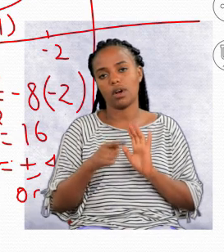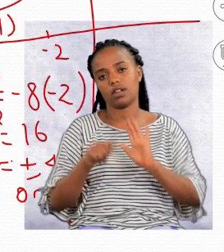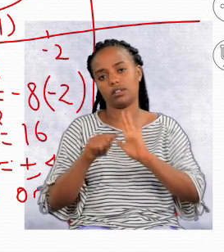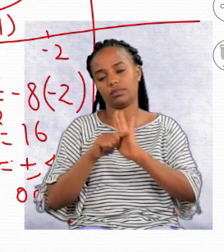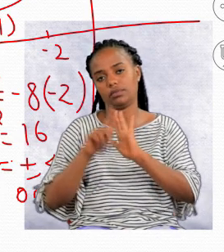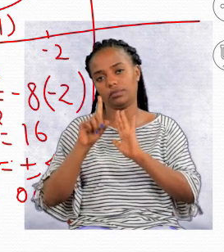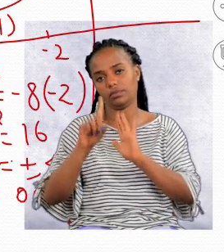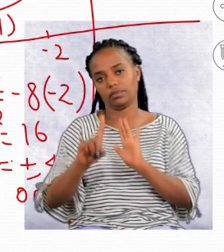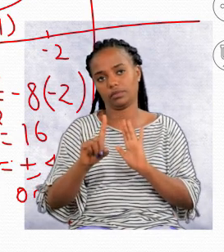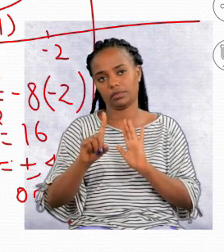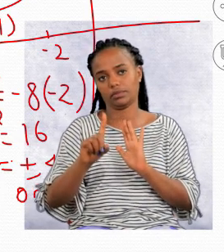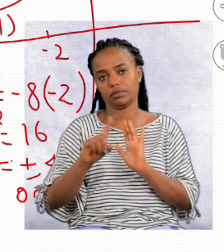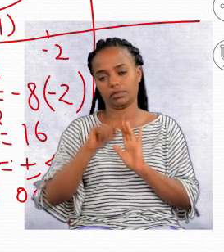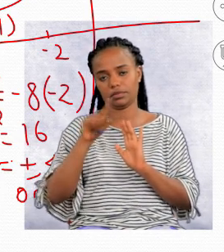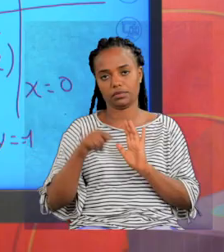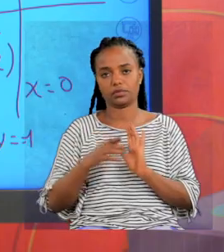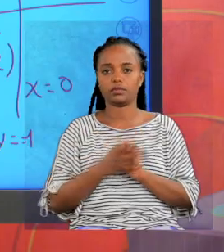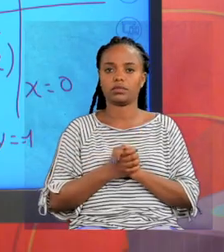minus 1.